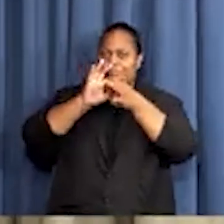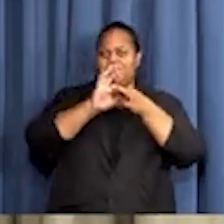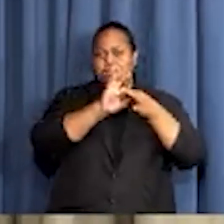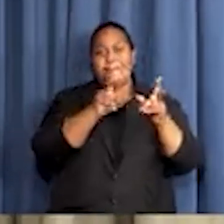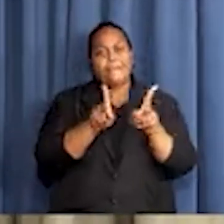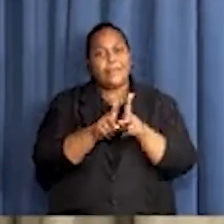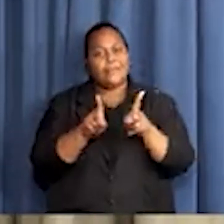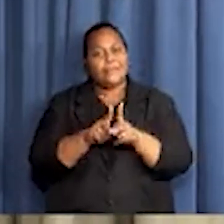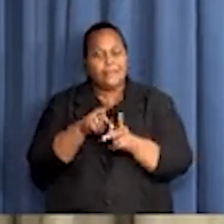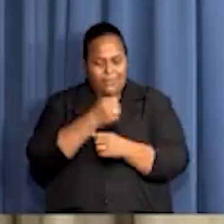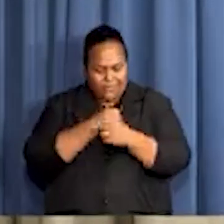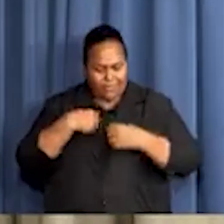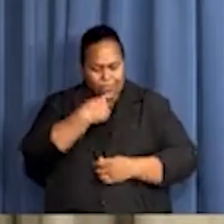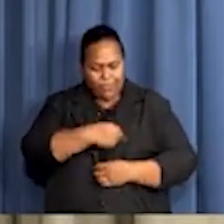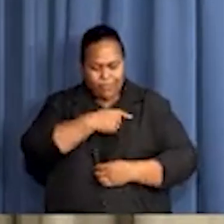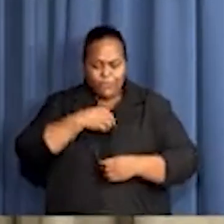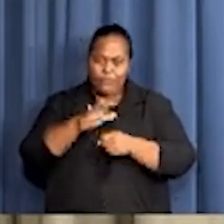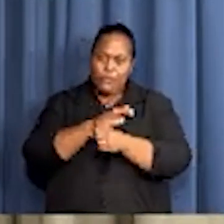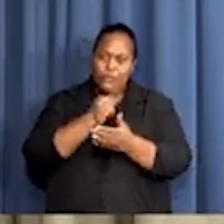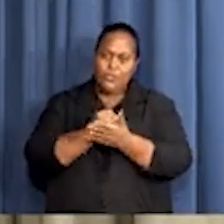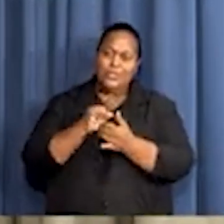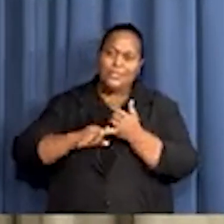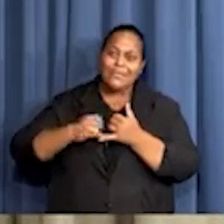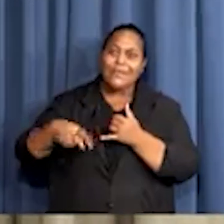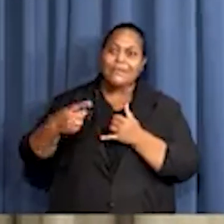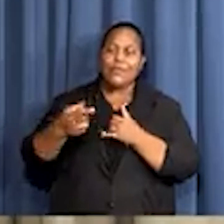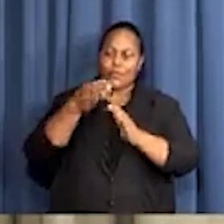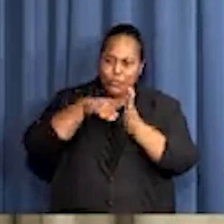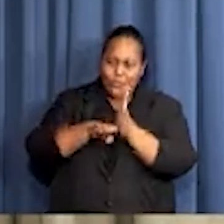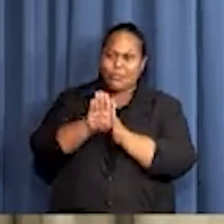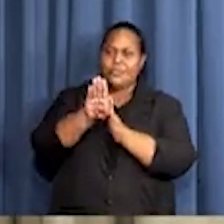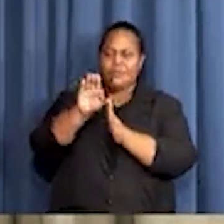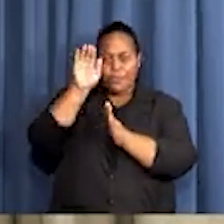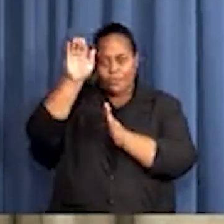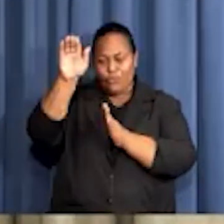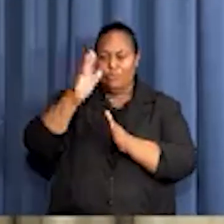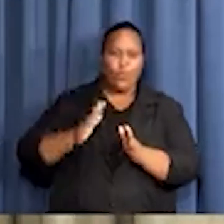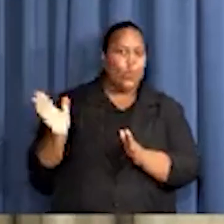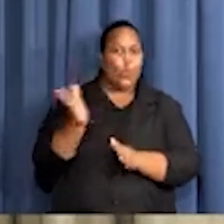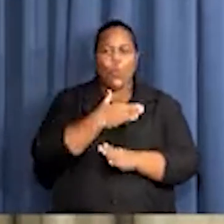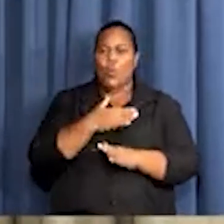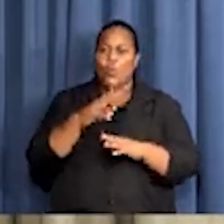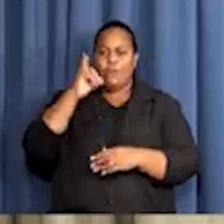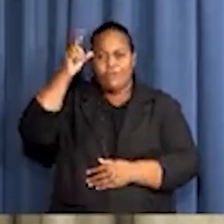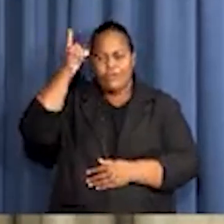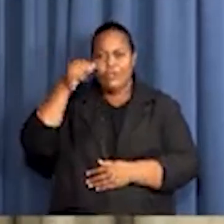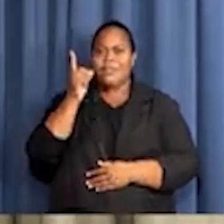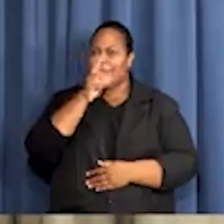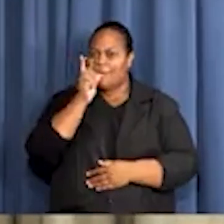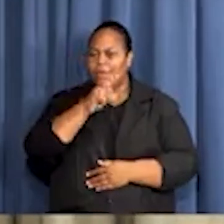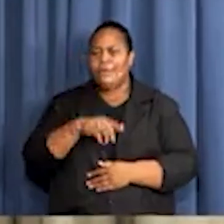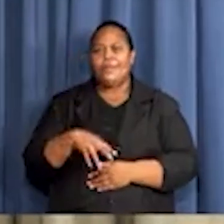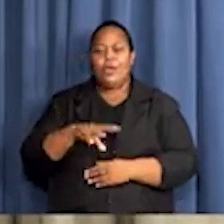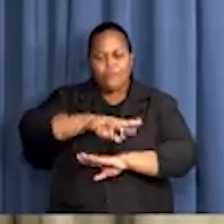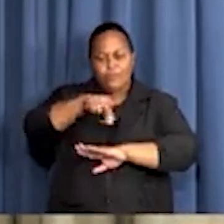to ensure a sustainable, resilient future for all Fijians and the people of